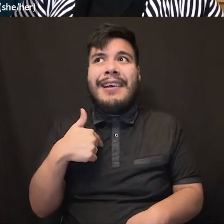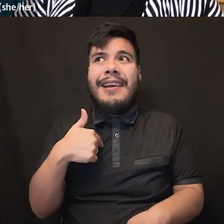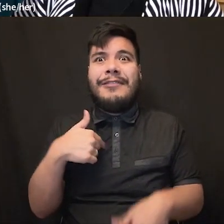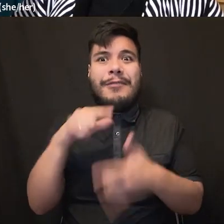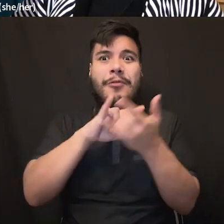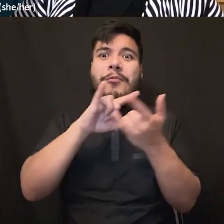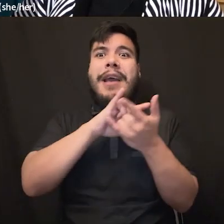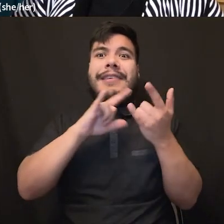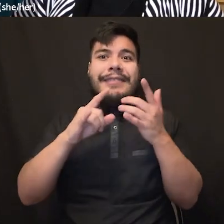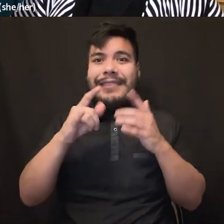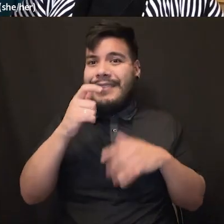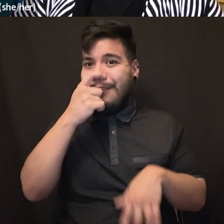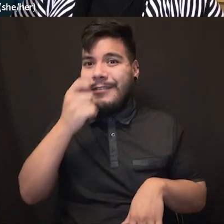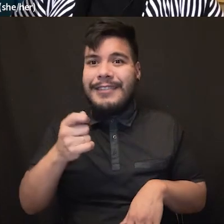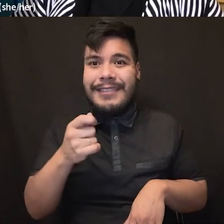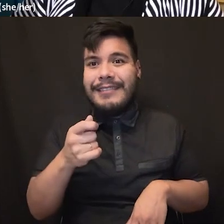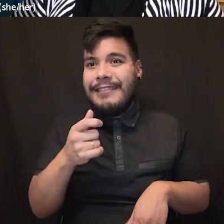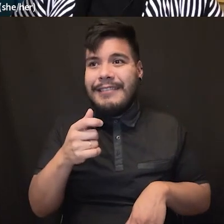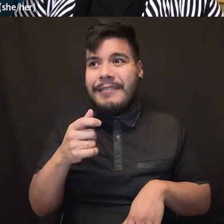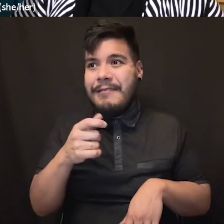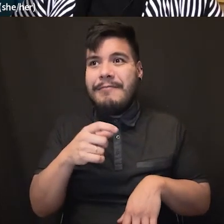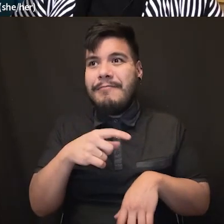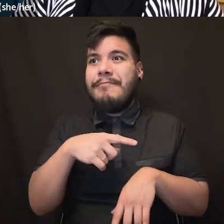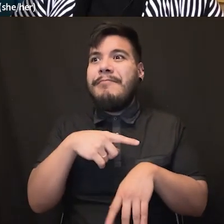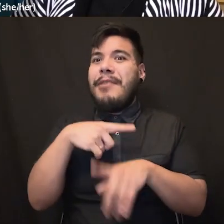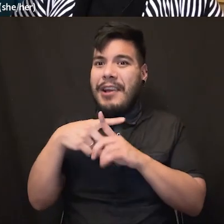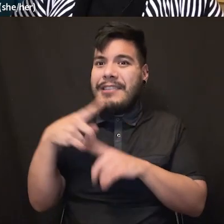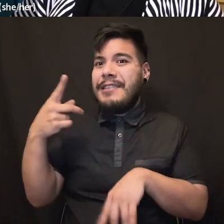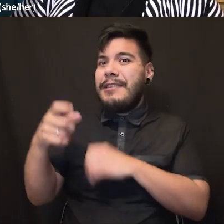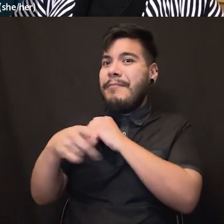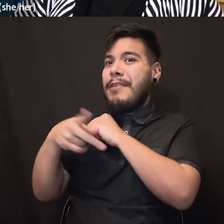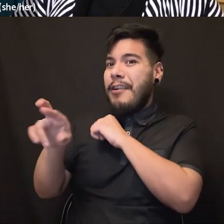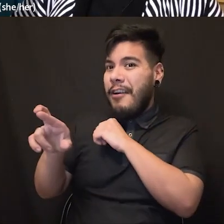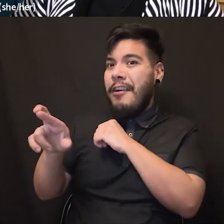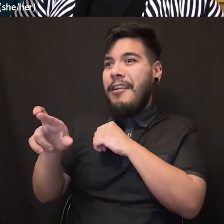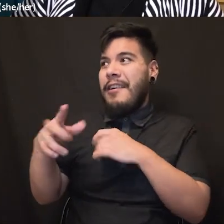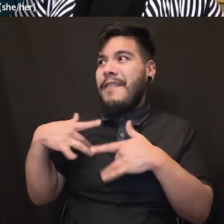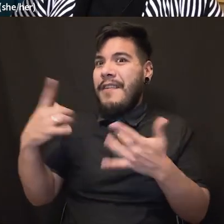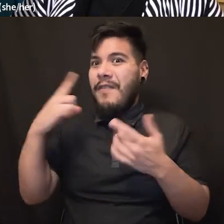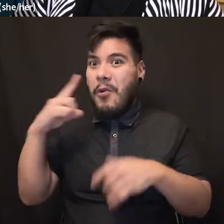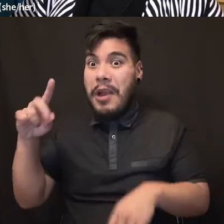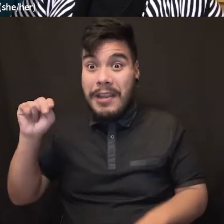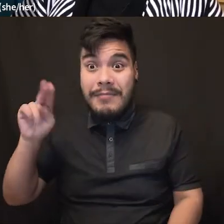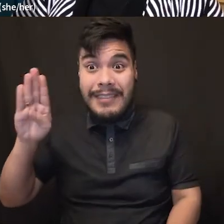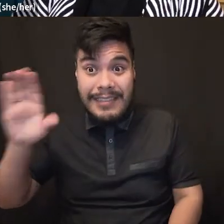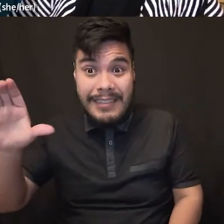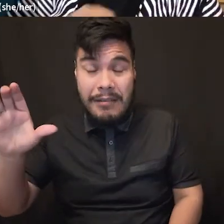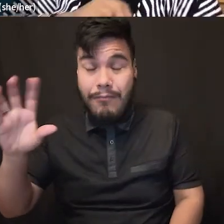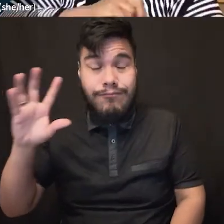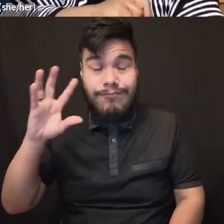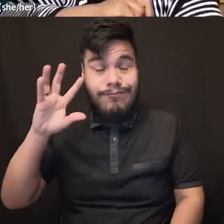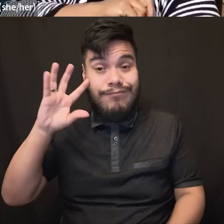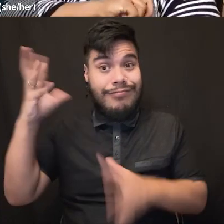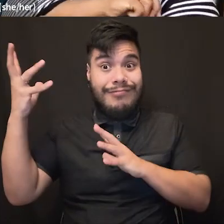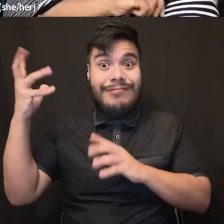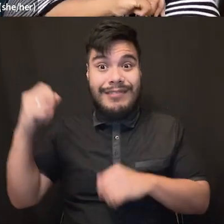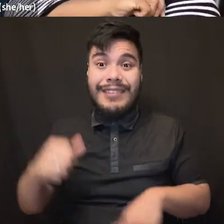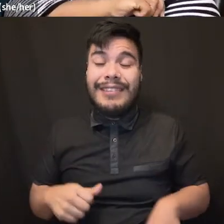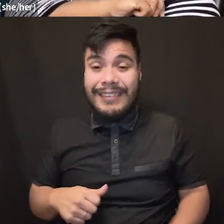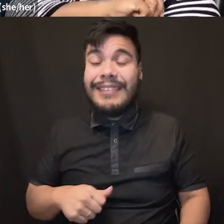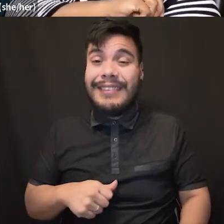romantic interest, but also like the PR event for NBC, which is crazy.